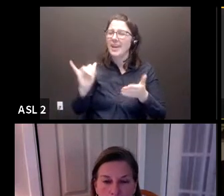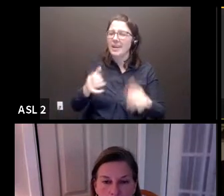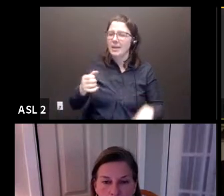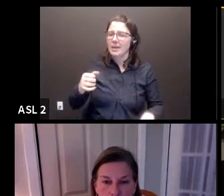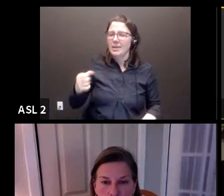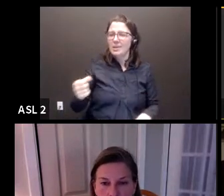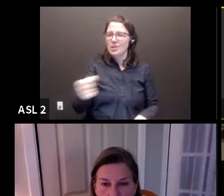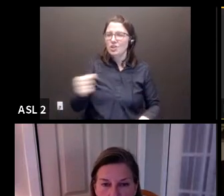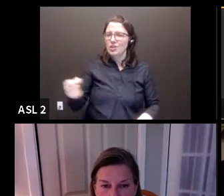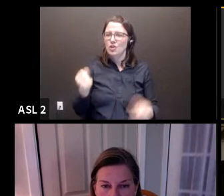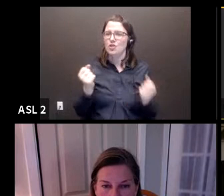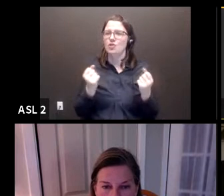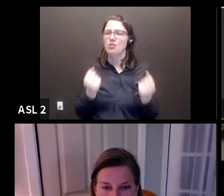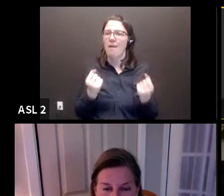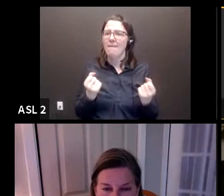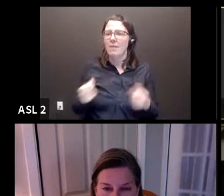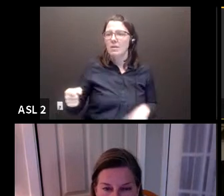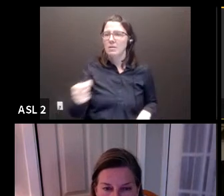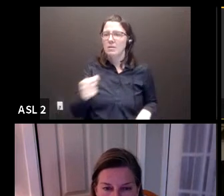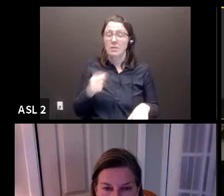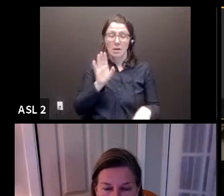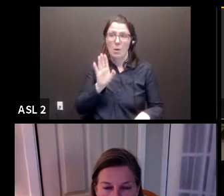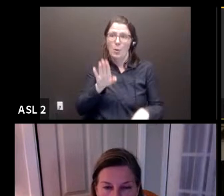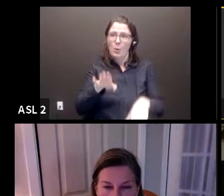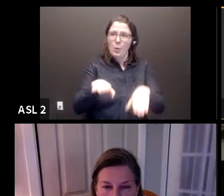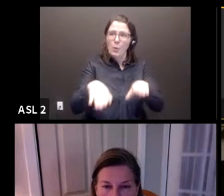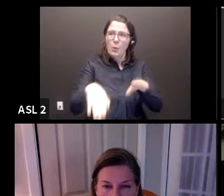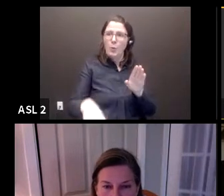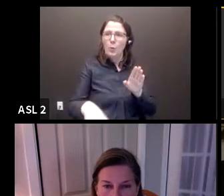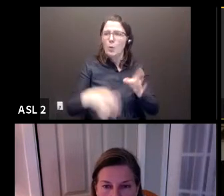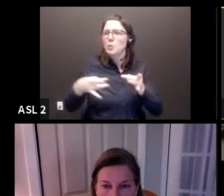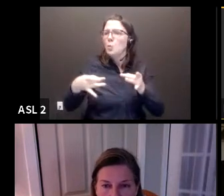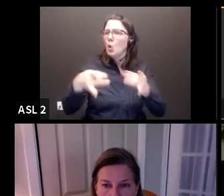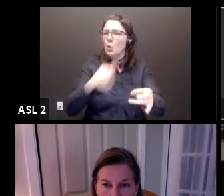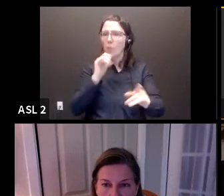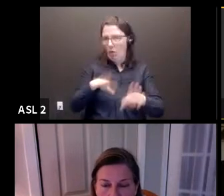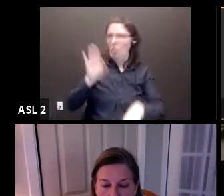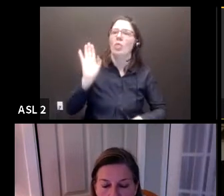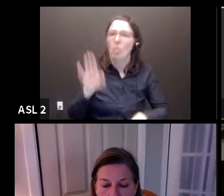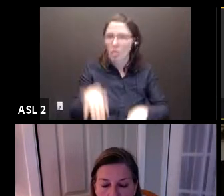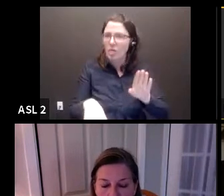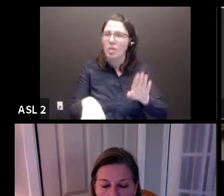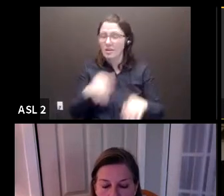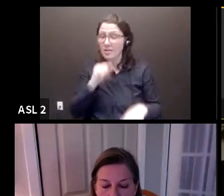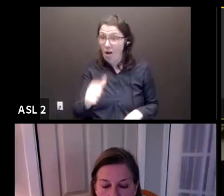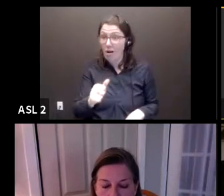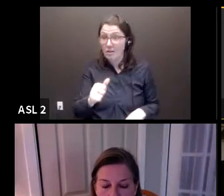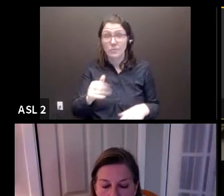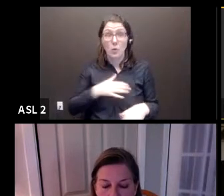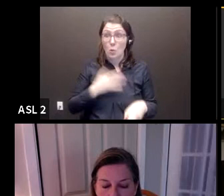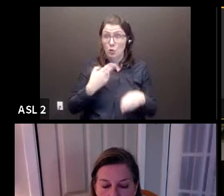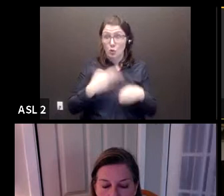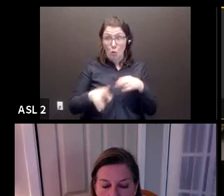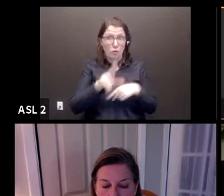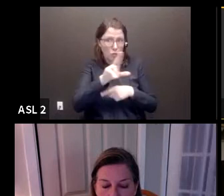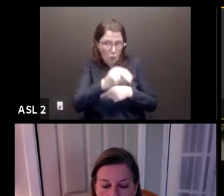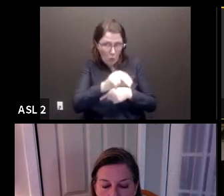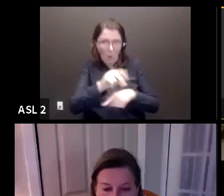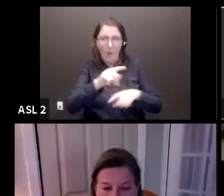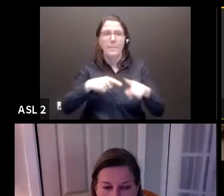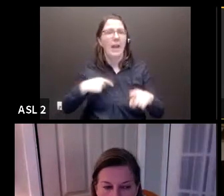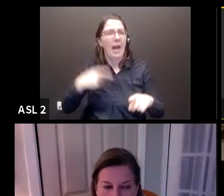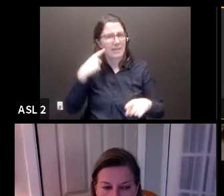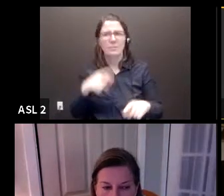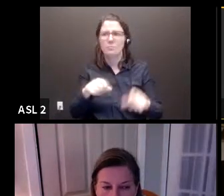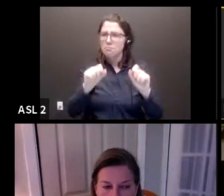accelerator and and be a seamless transition so no is the short answer but i'm i'm convinced it can be done and we have